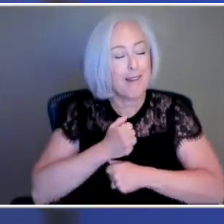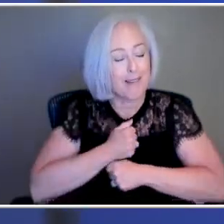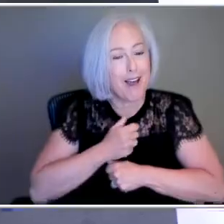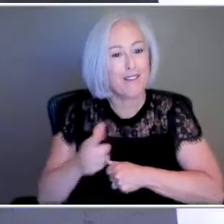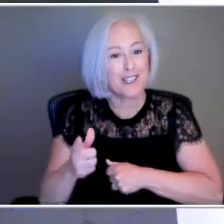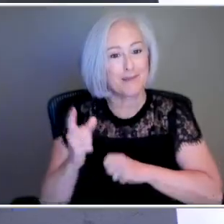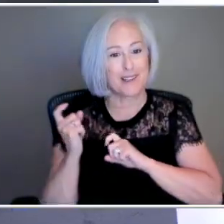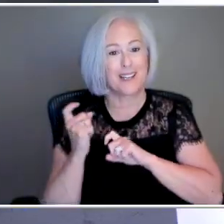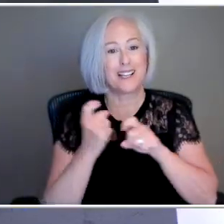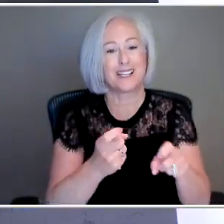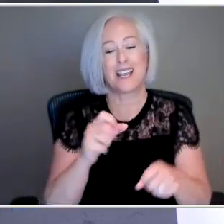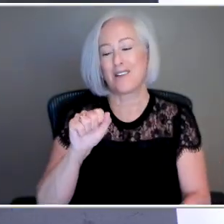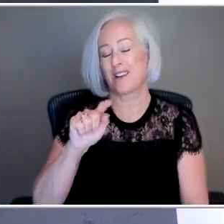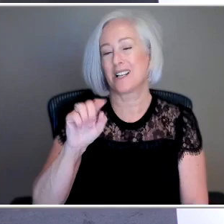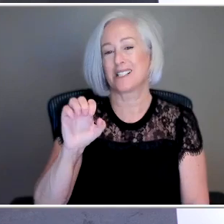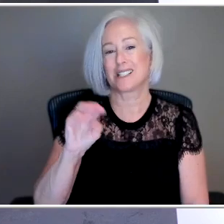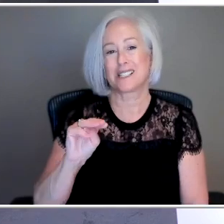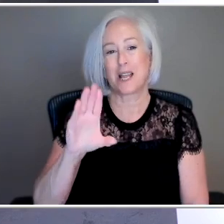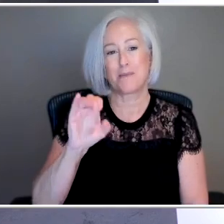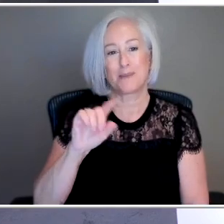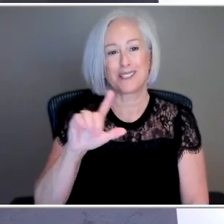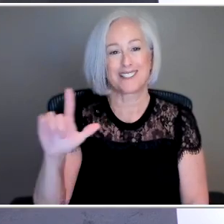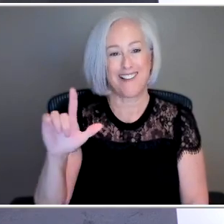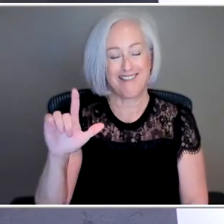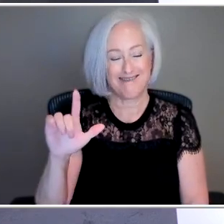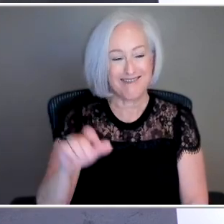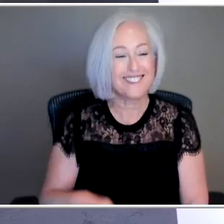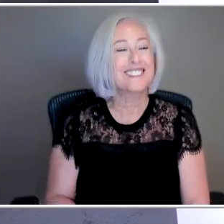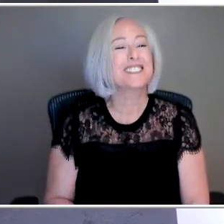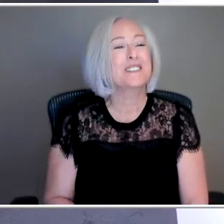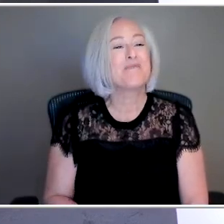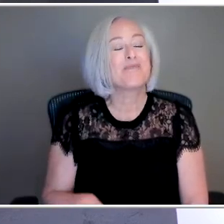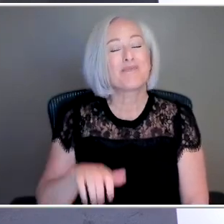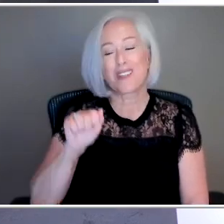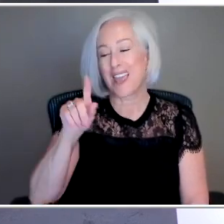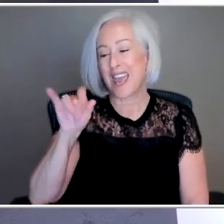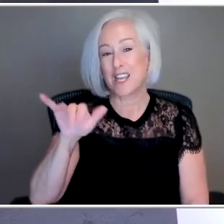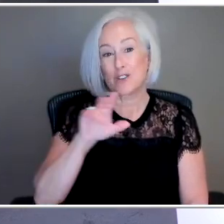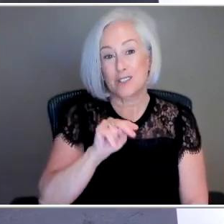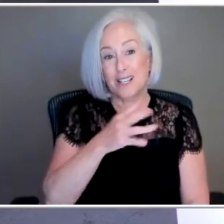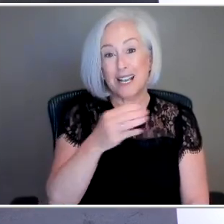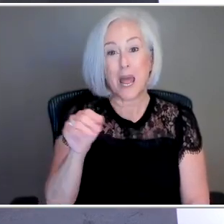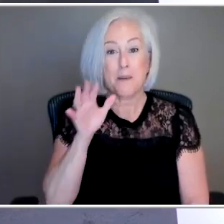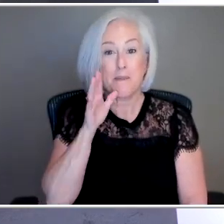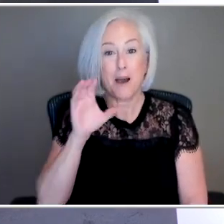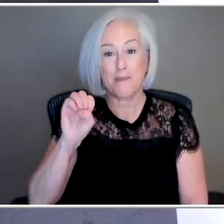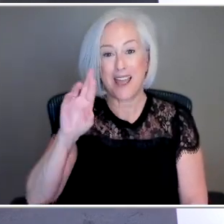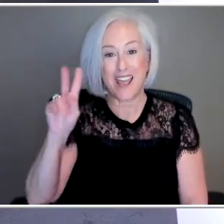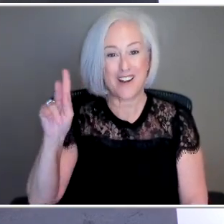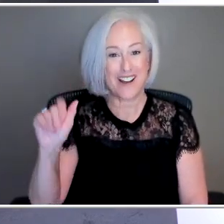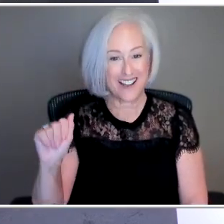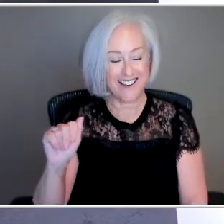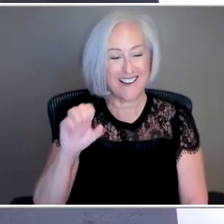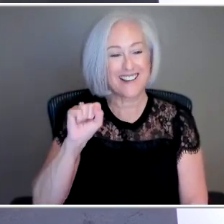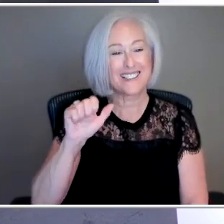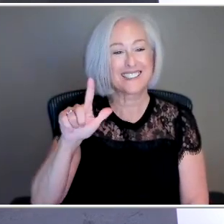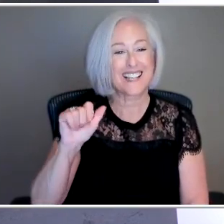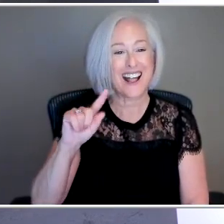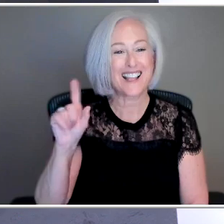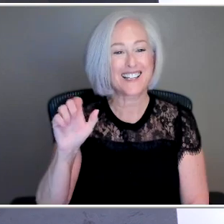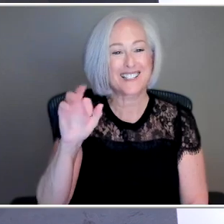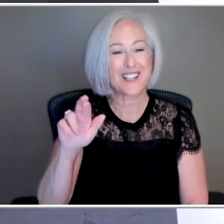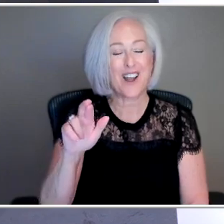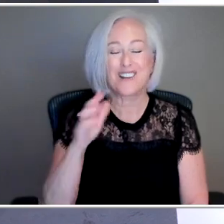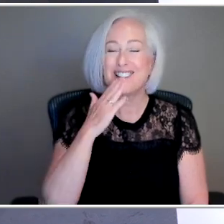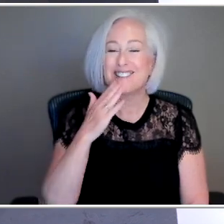are sitting with them today, Adrian and his mom, Adrian Salazar. Good morning to both of you. Good morning. So glad to have you both with us.